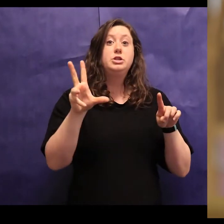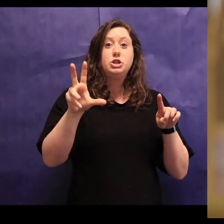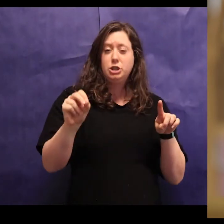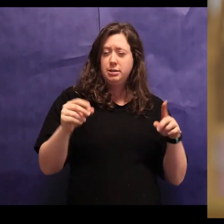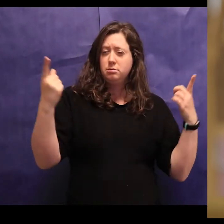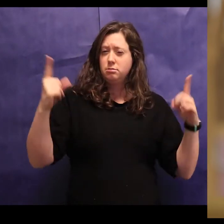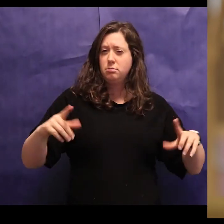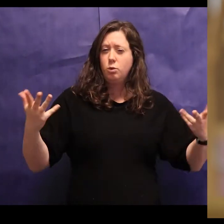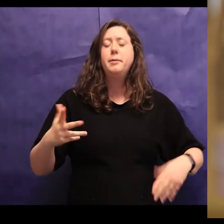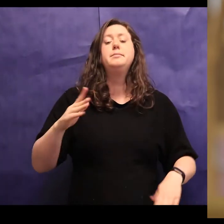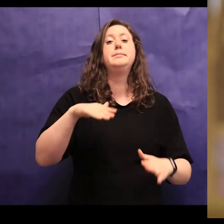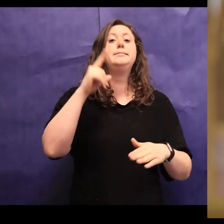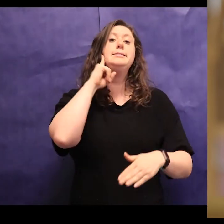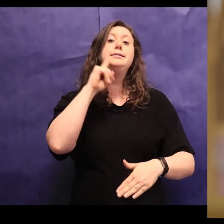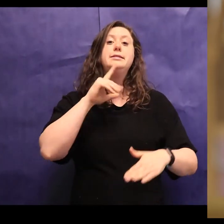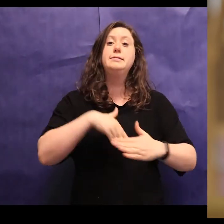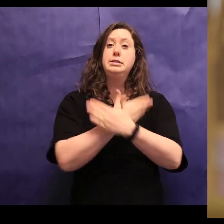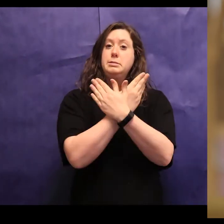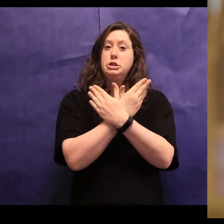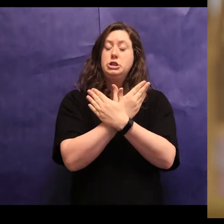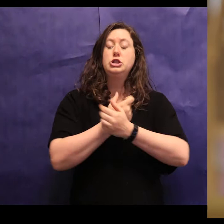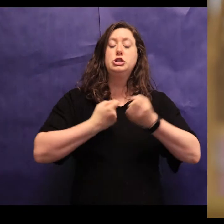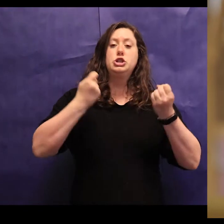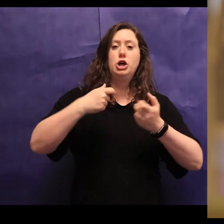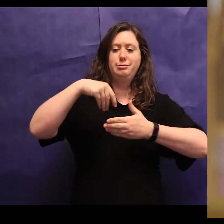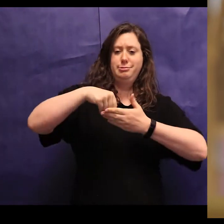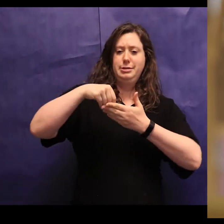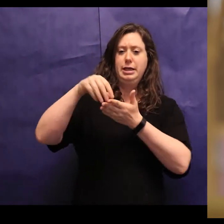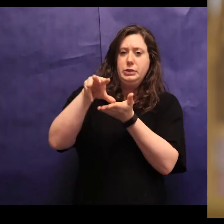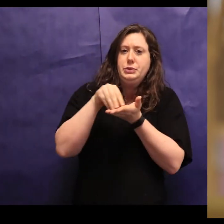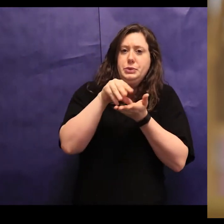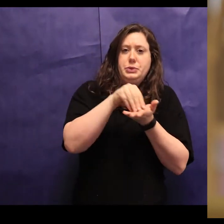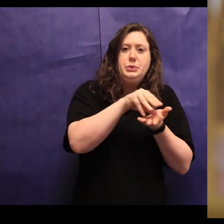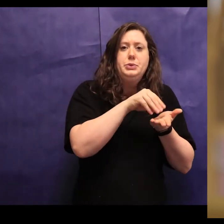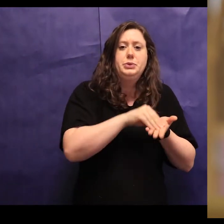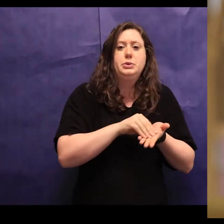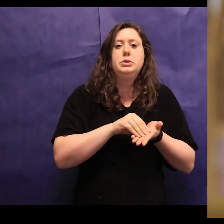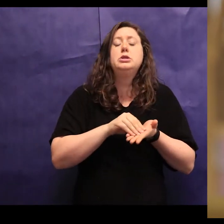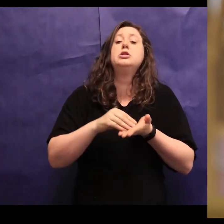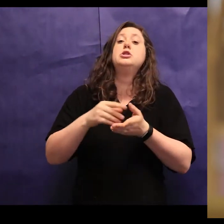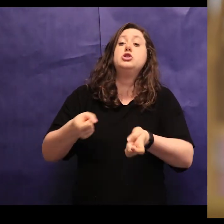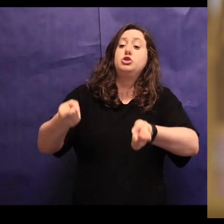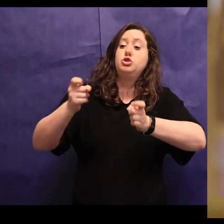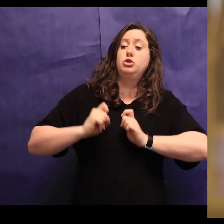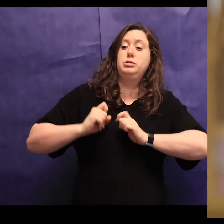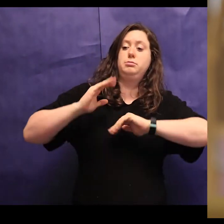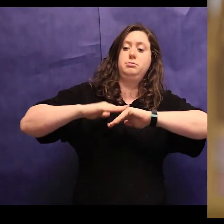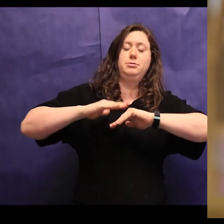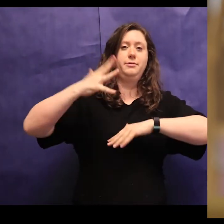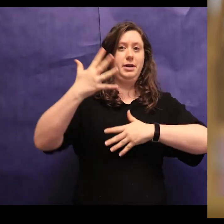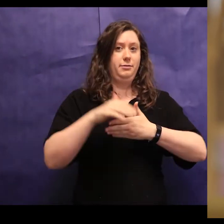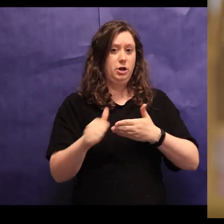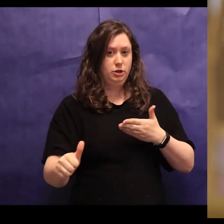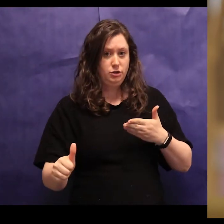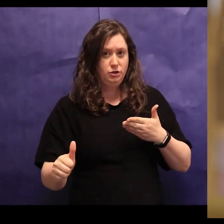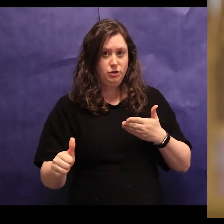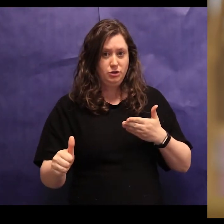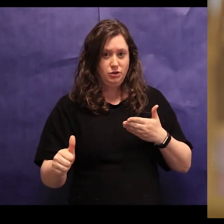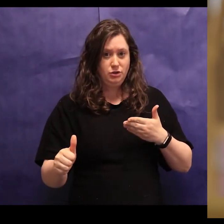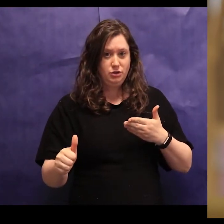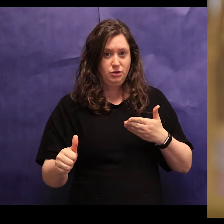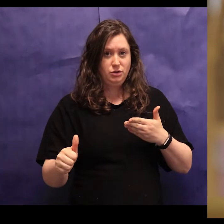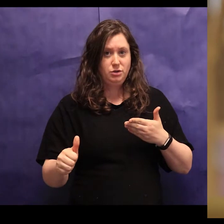the Deaf T-Birds are hosting their car cleaning event for a minimum donation of $5. You can get your car washed,